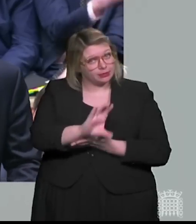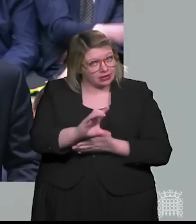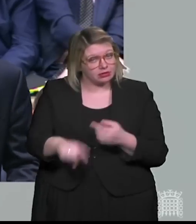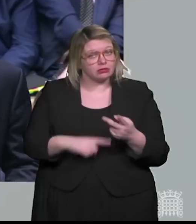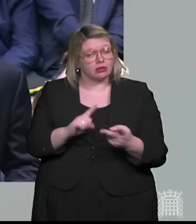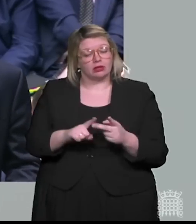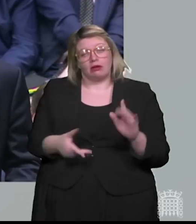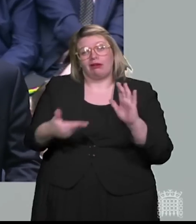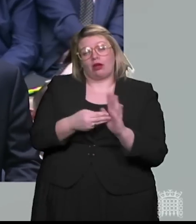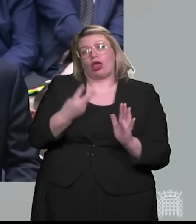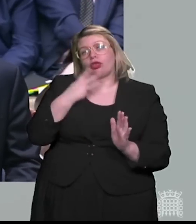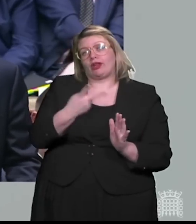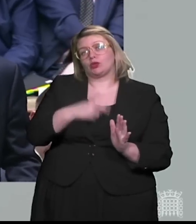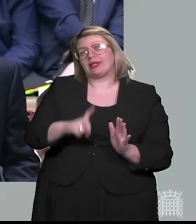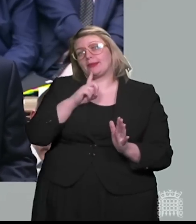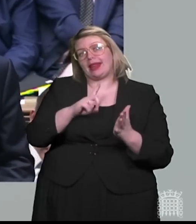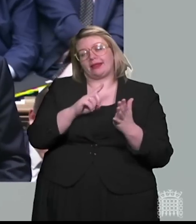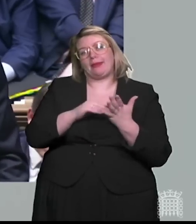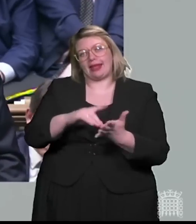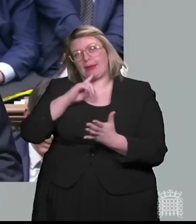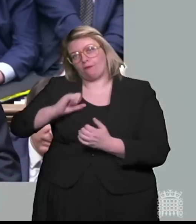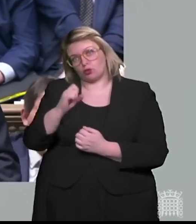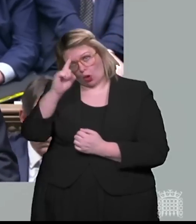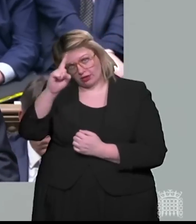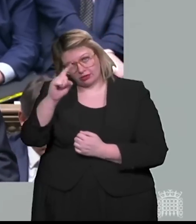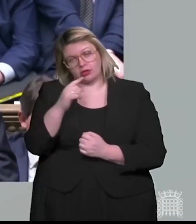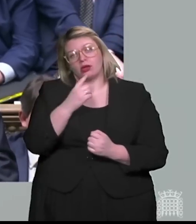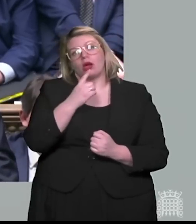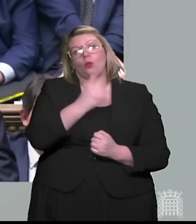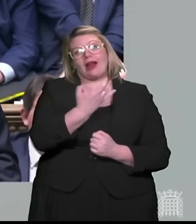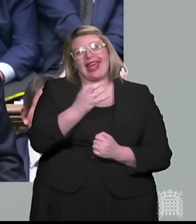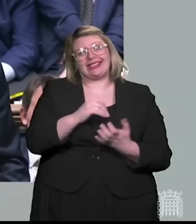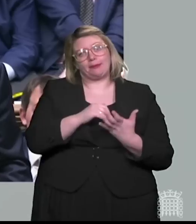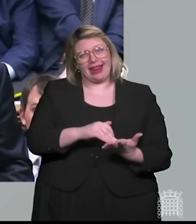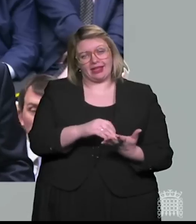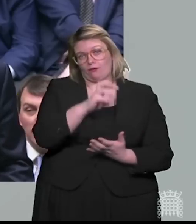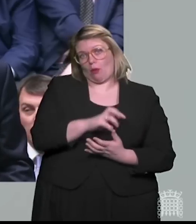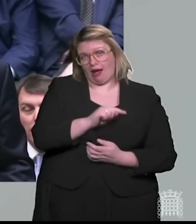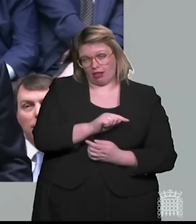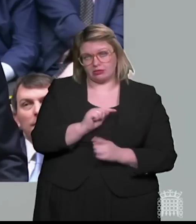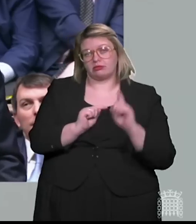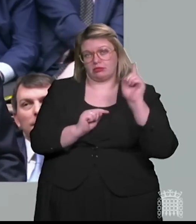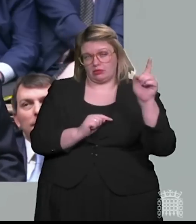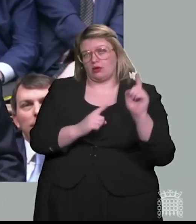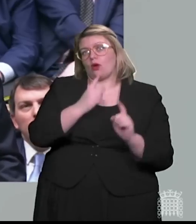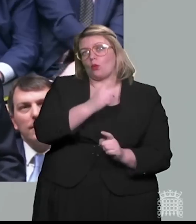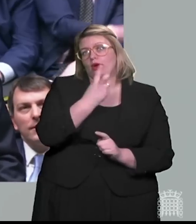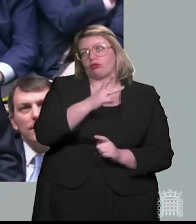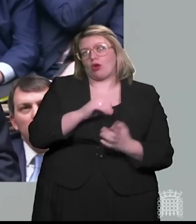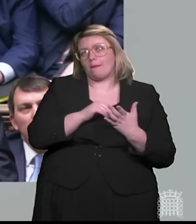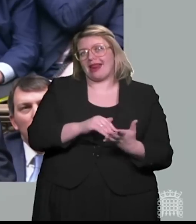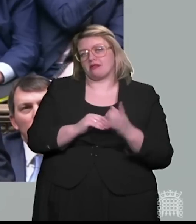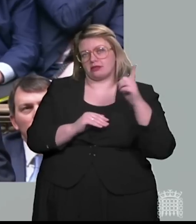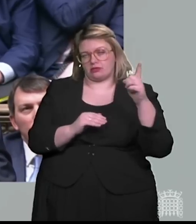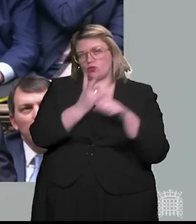additional £320 million for the Scottish Government, £180 million for the Welsh Government and £130